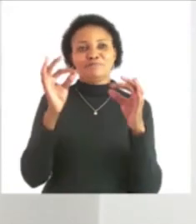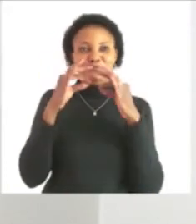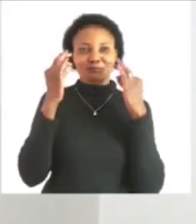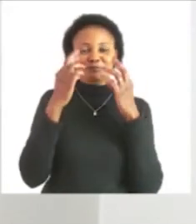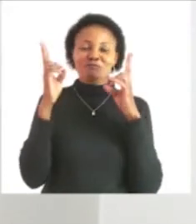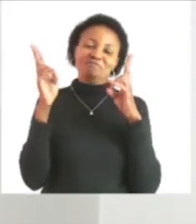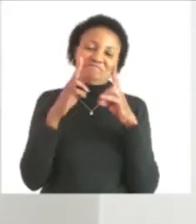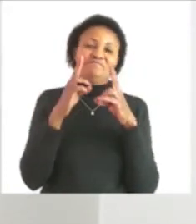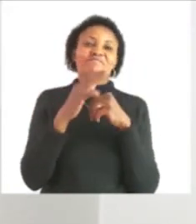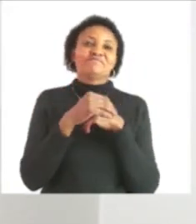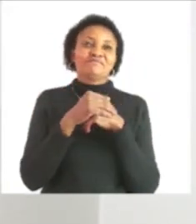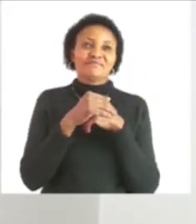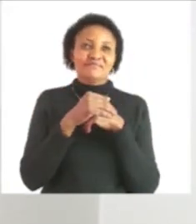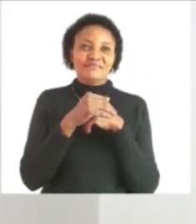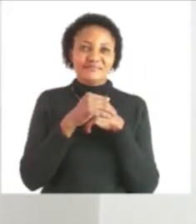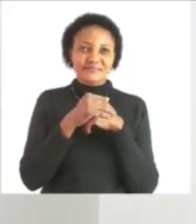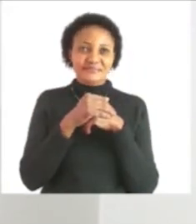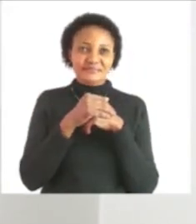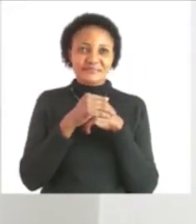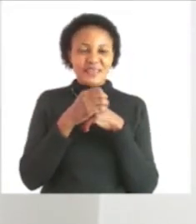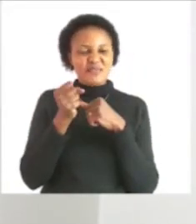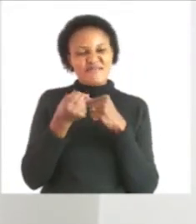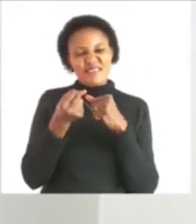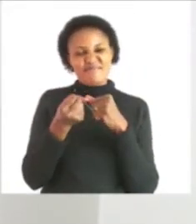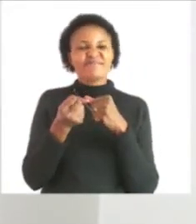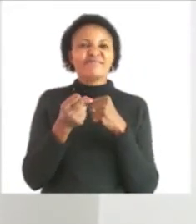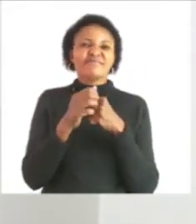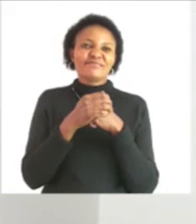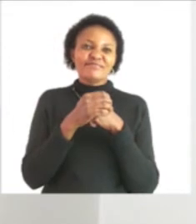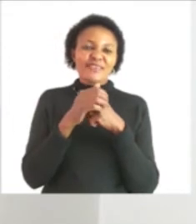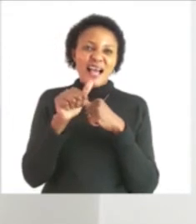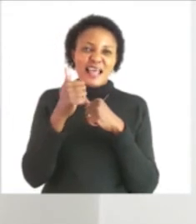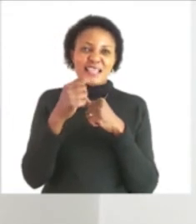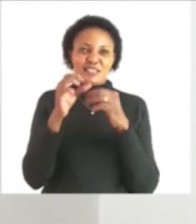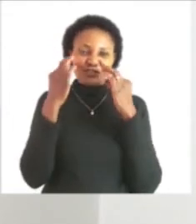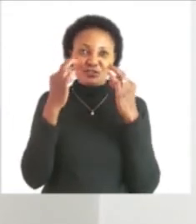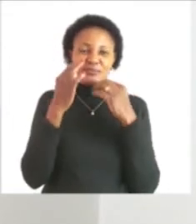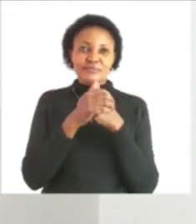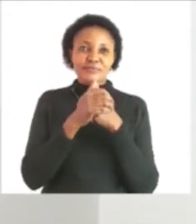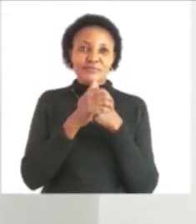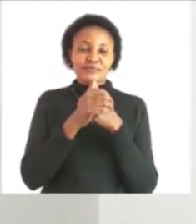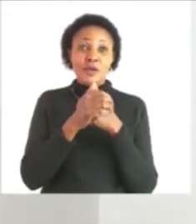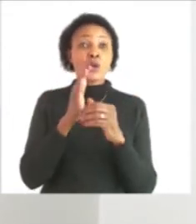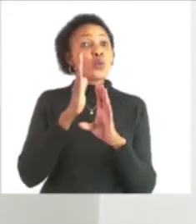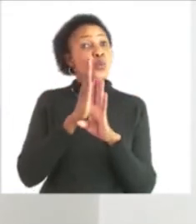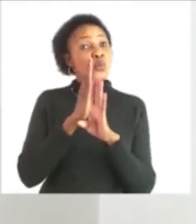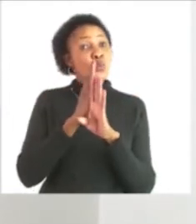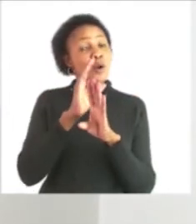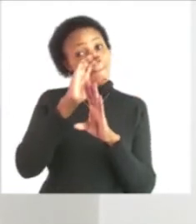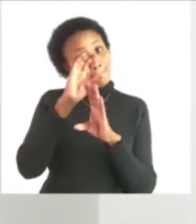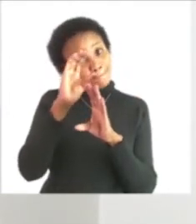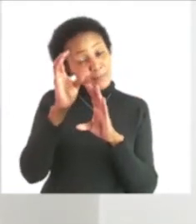my short song. And I know you have a better song. But we have to put them in order. We